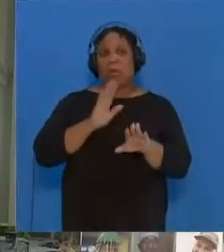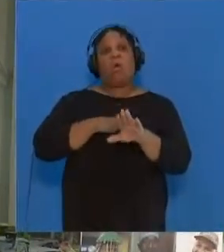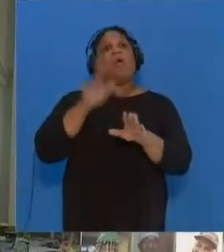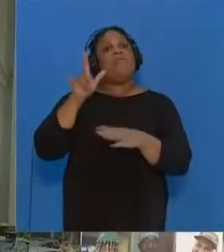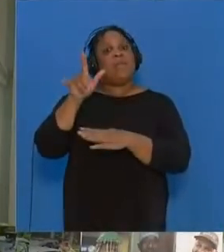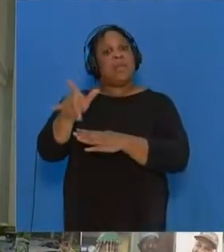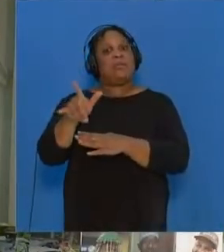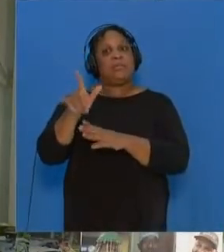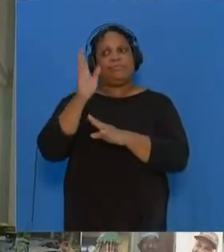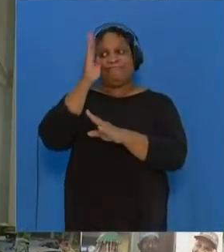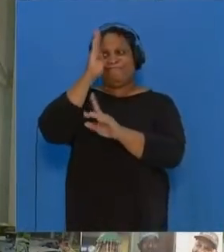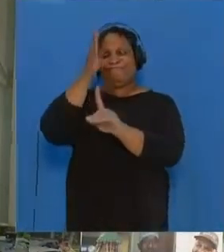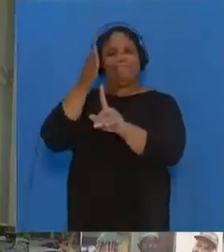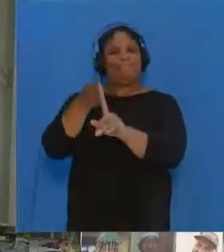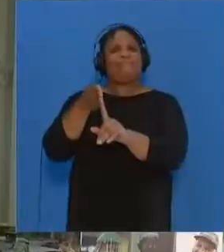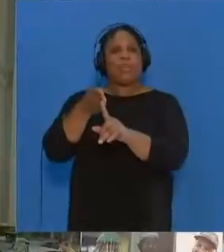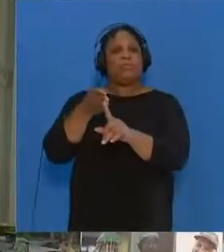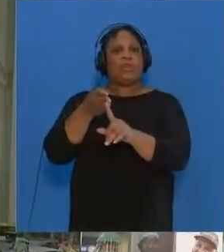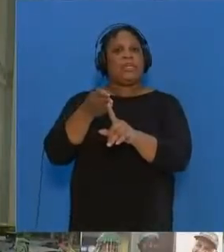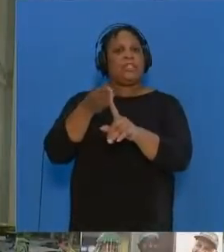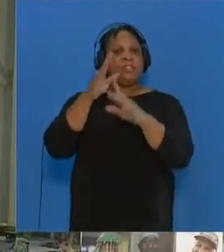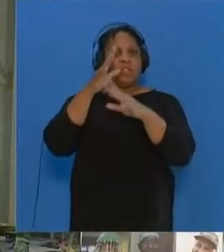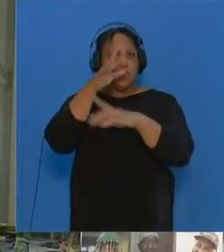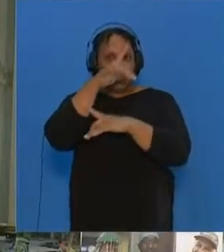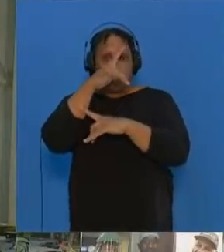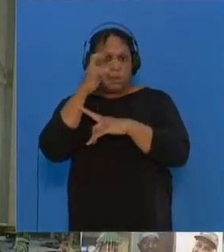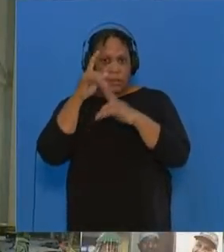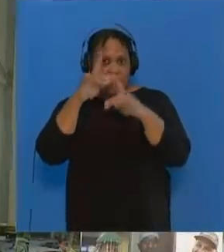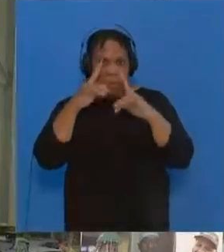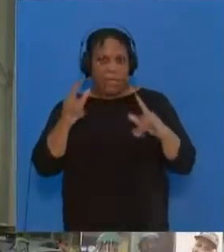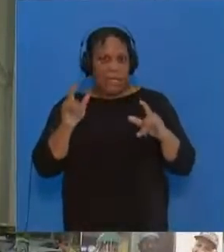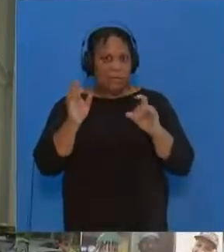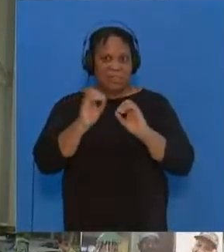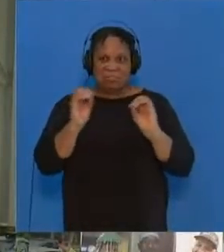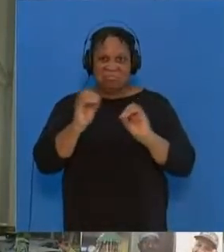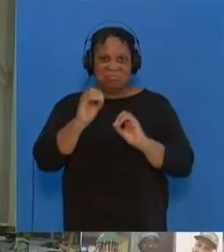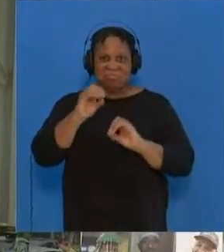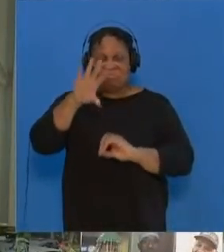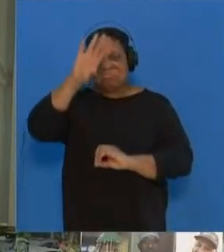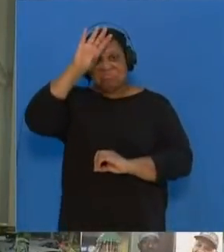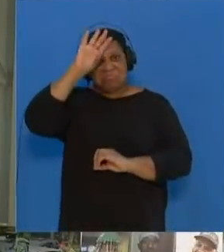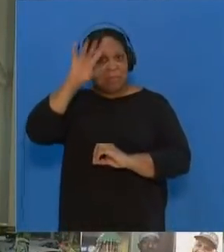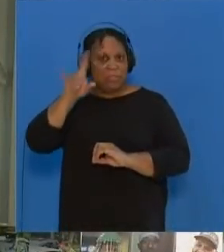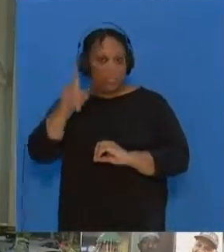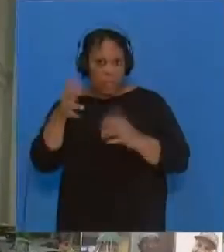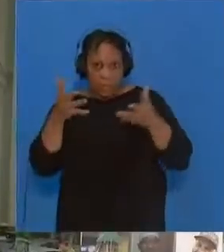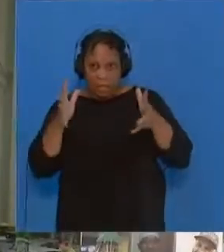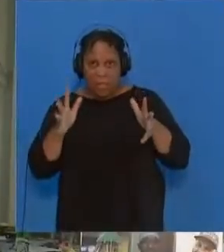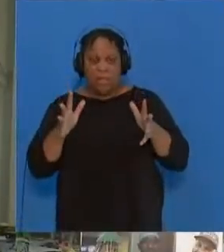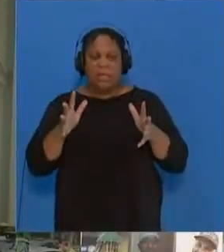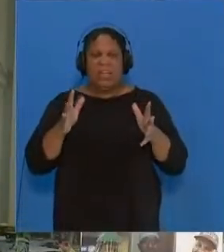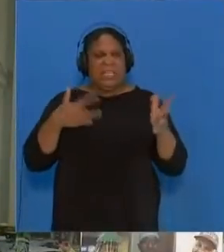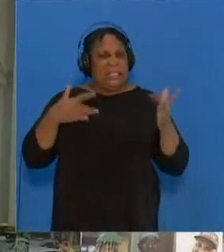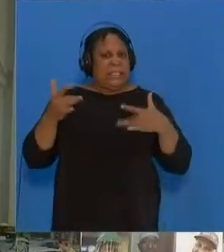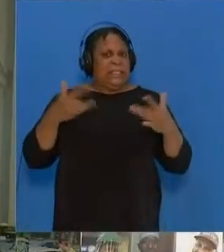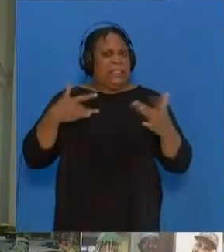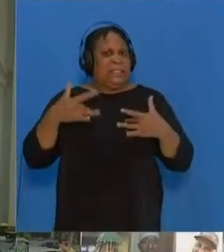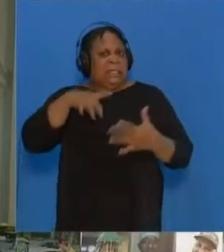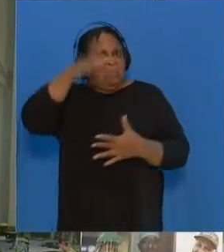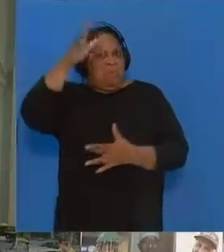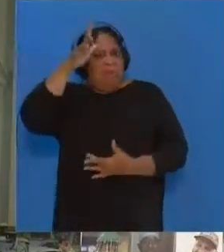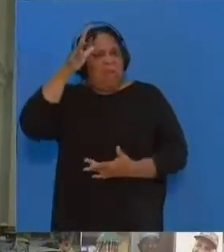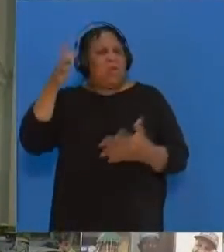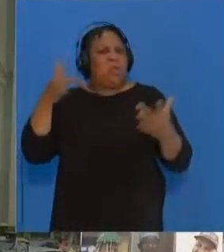into the summer camps with other Bermudian children with nothing more than a temperature check. We are hearing from many concerned parents who are worried about